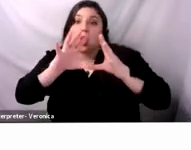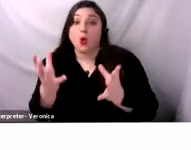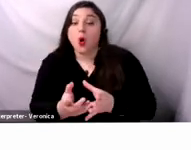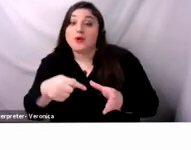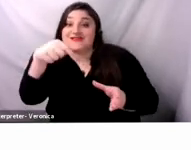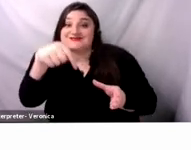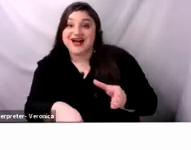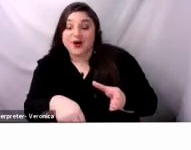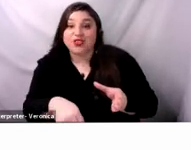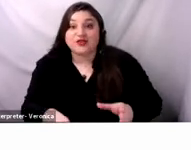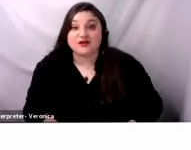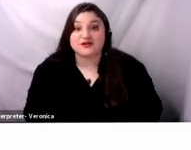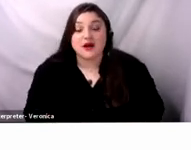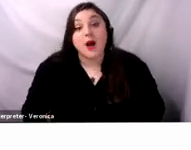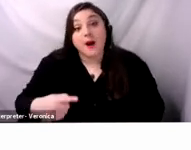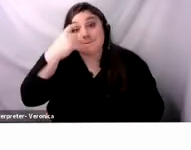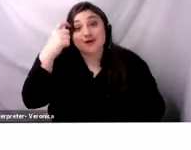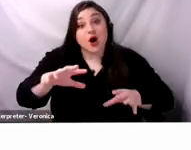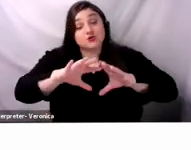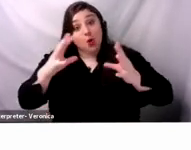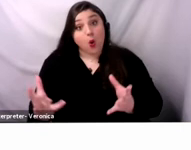can listen,